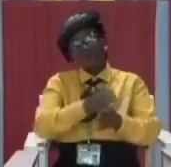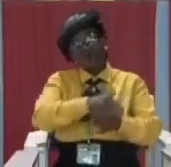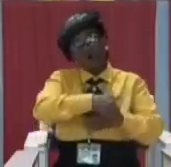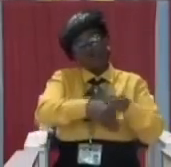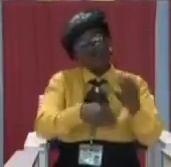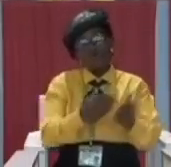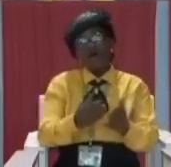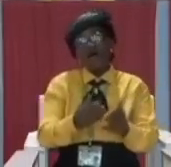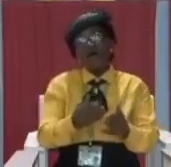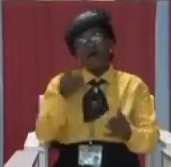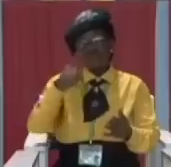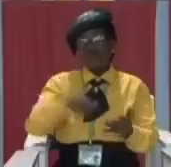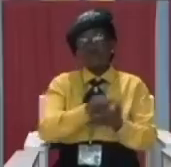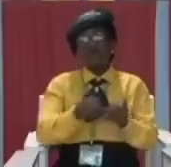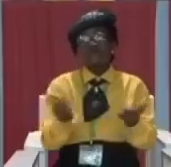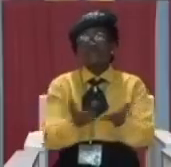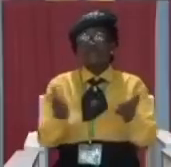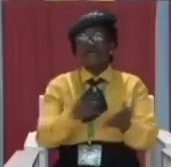are connected,